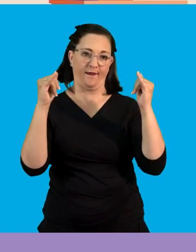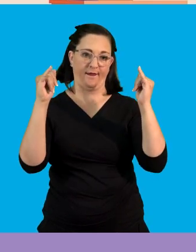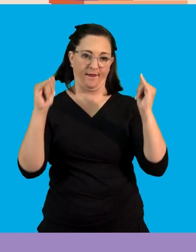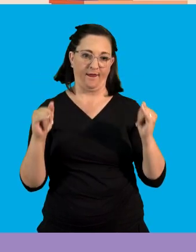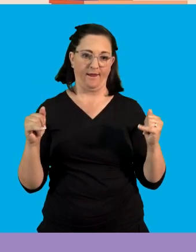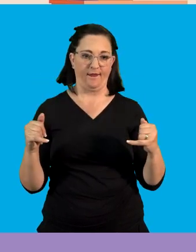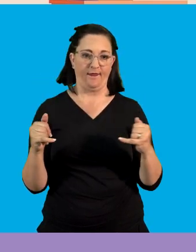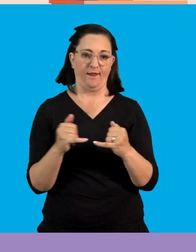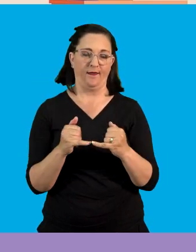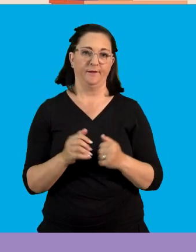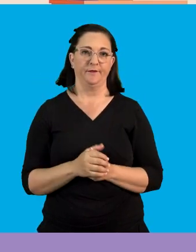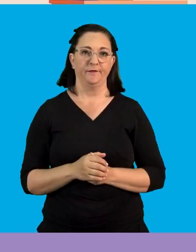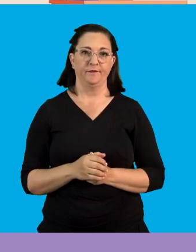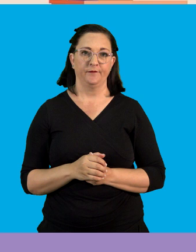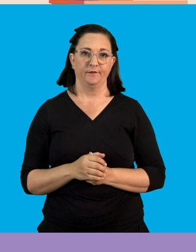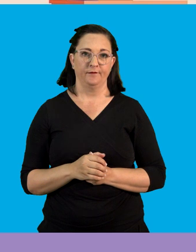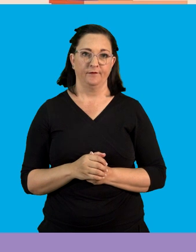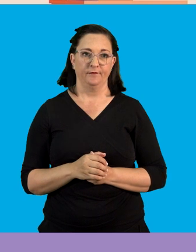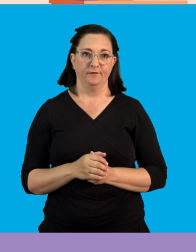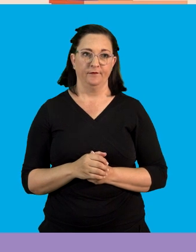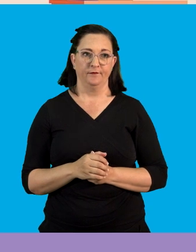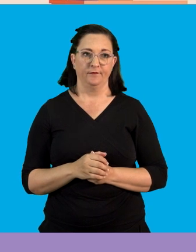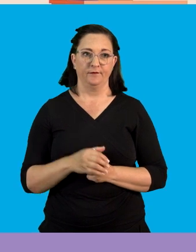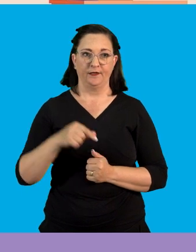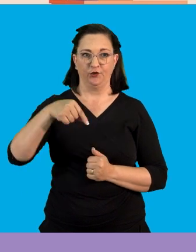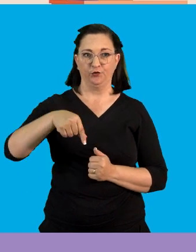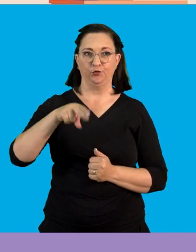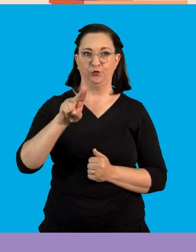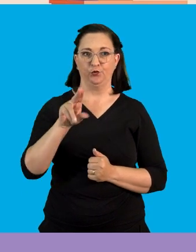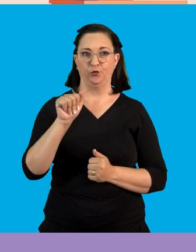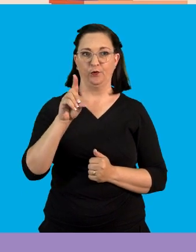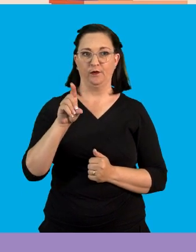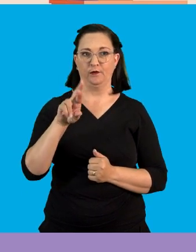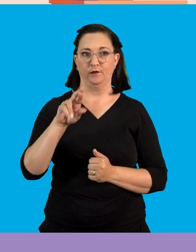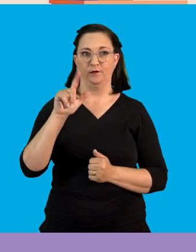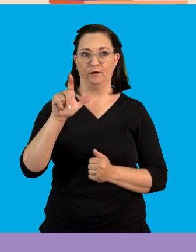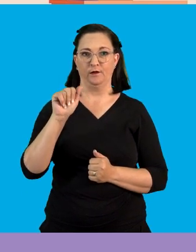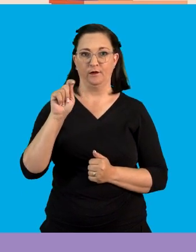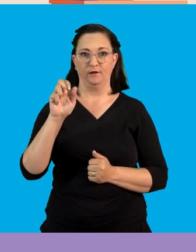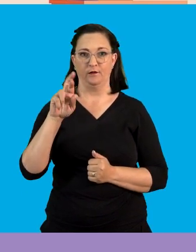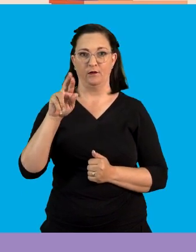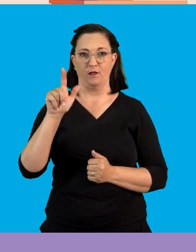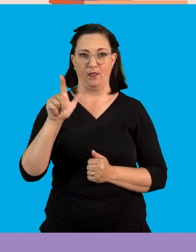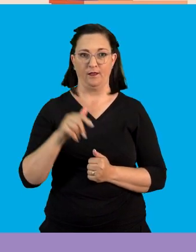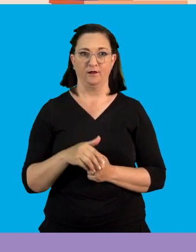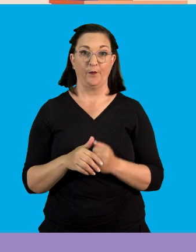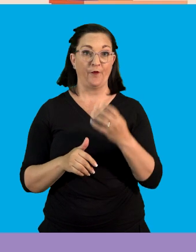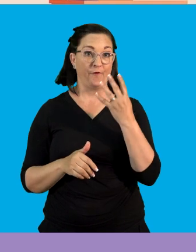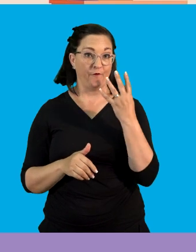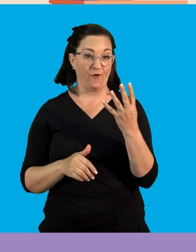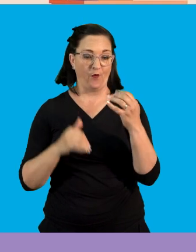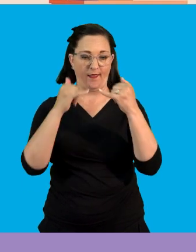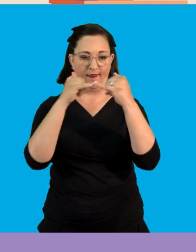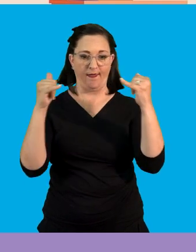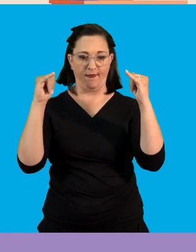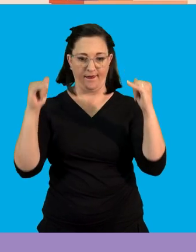different lines of the chalkboard, and that is then a quadrilateral, a figure that has 4